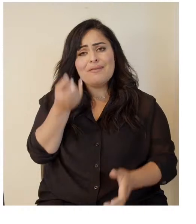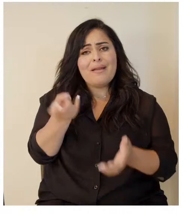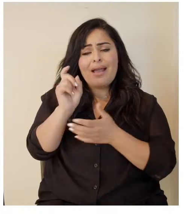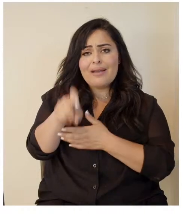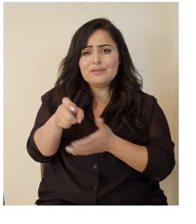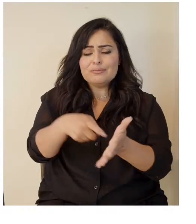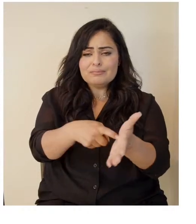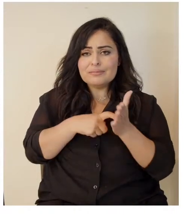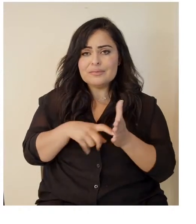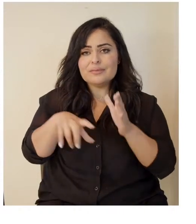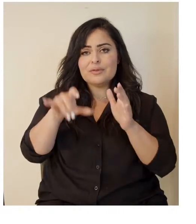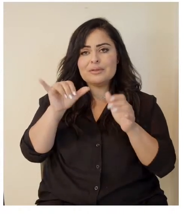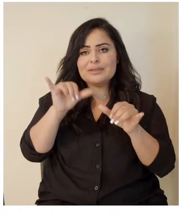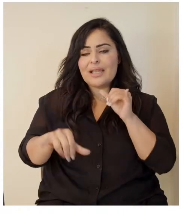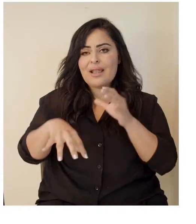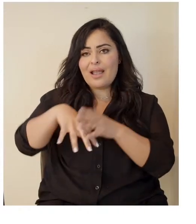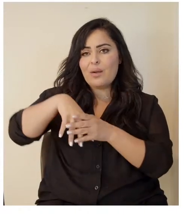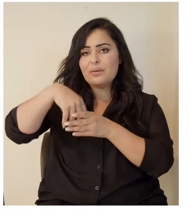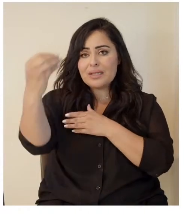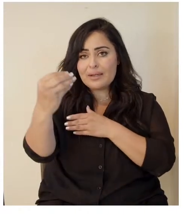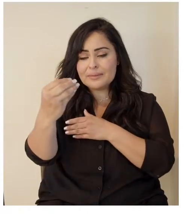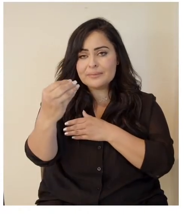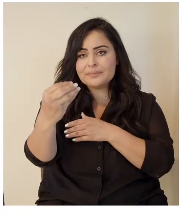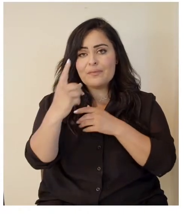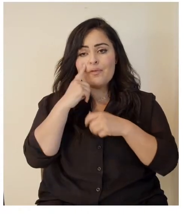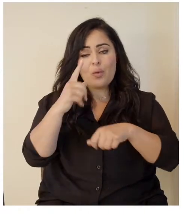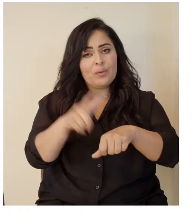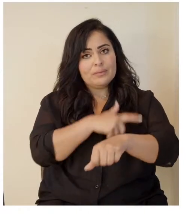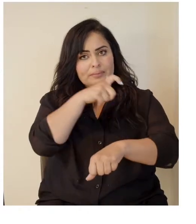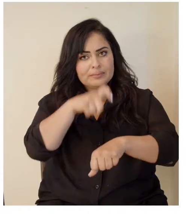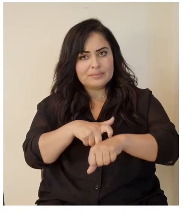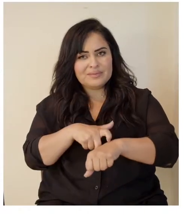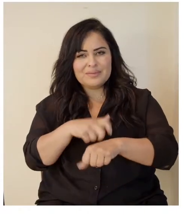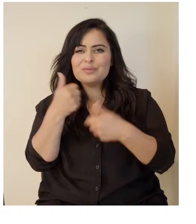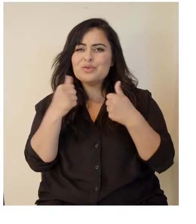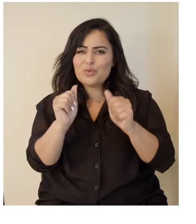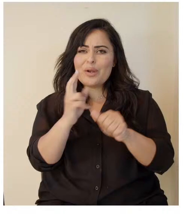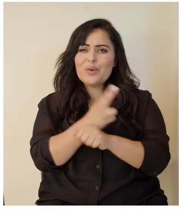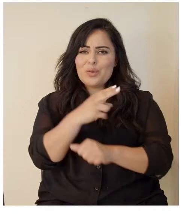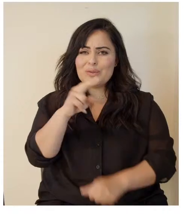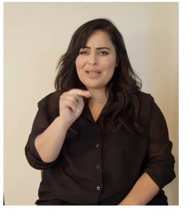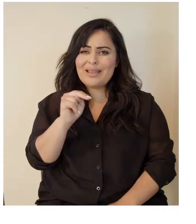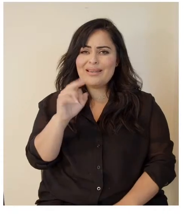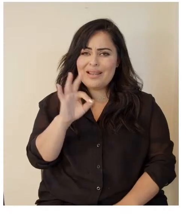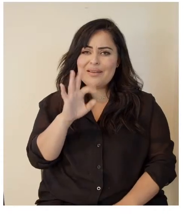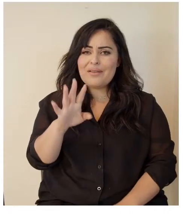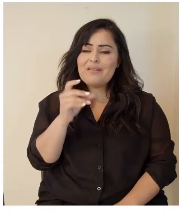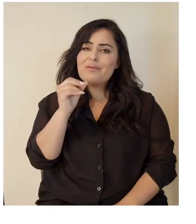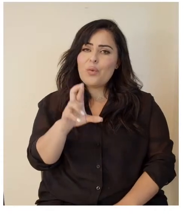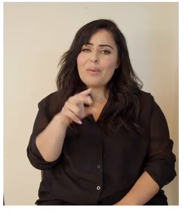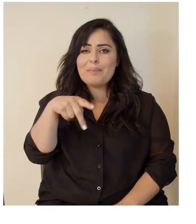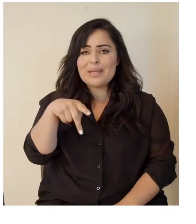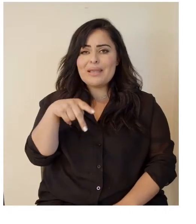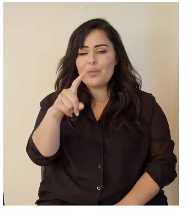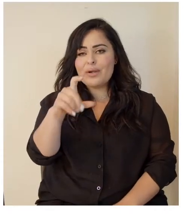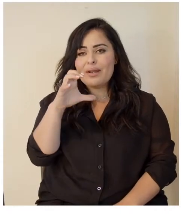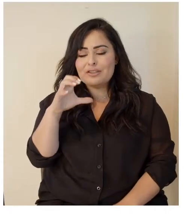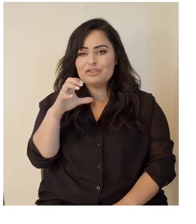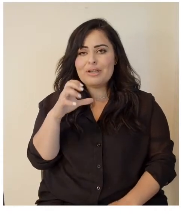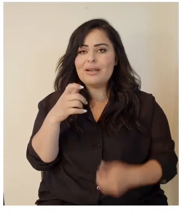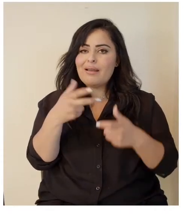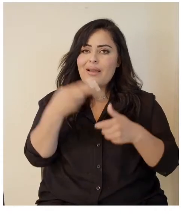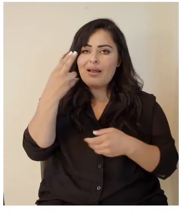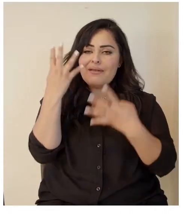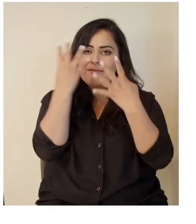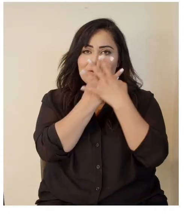outside for a prolonged period of time, you must try and wear an N95 or a P100 mask. These are high filtration